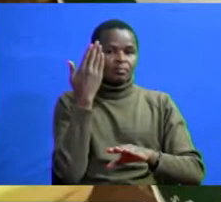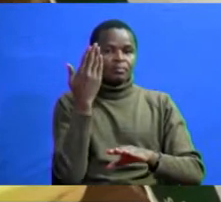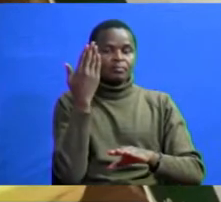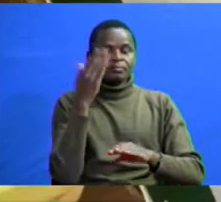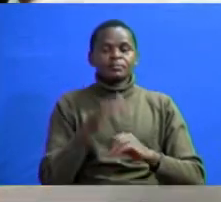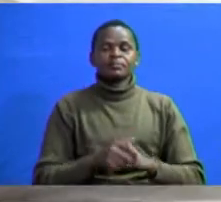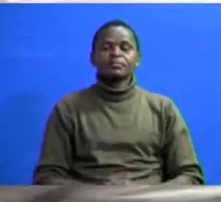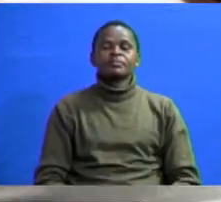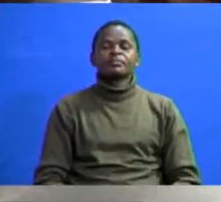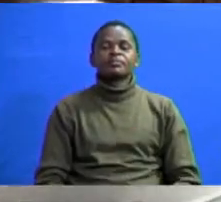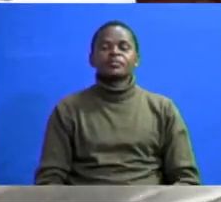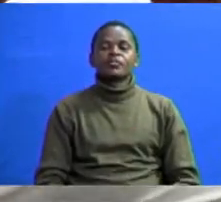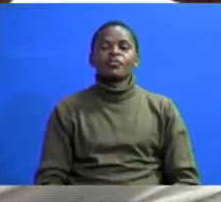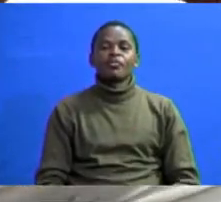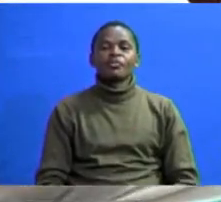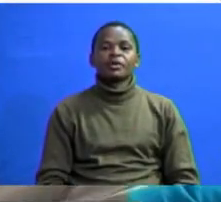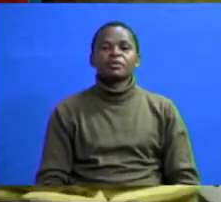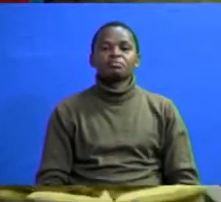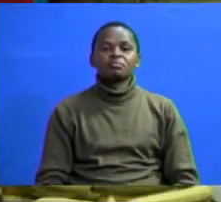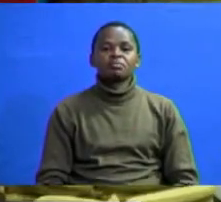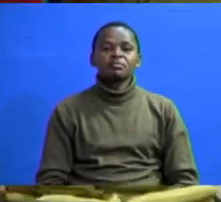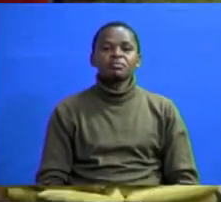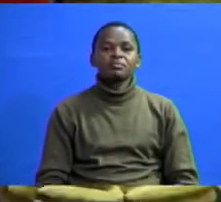Munene Weru, KUTV.